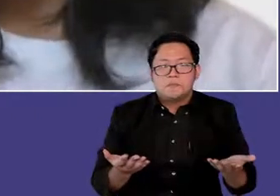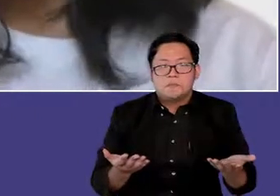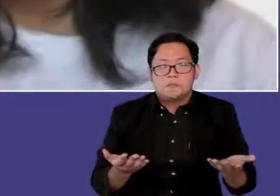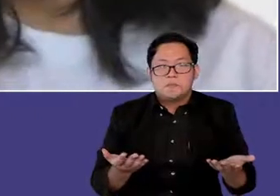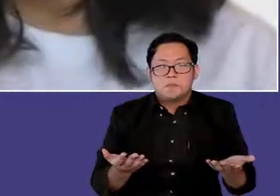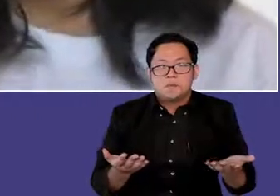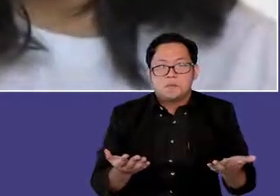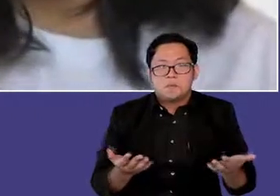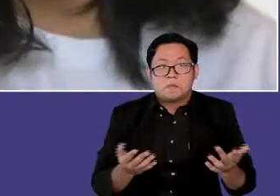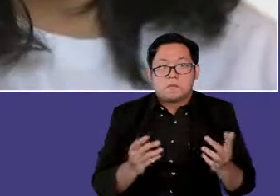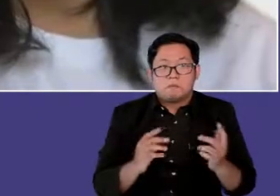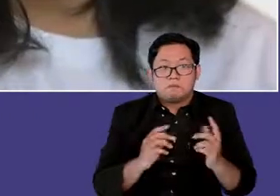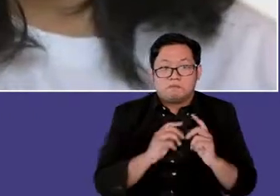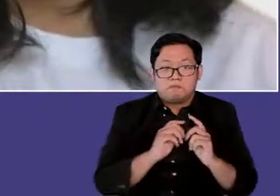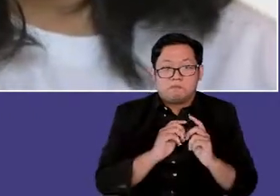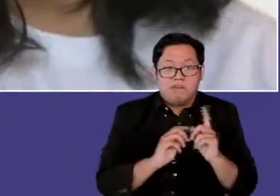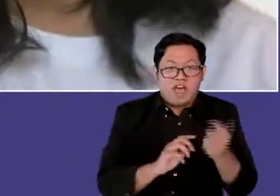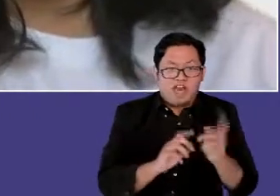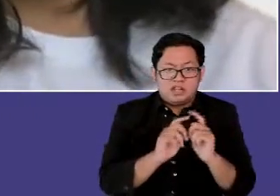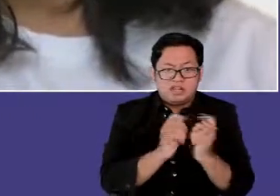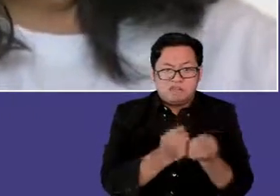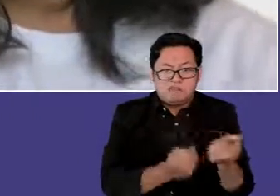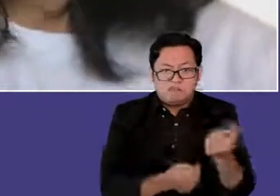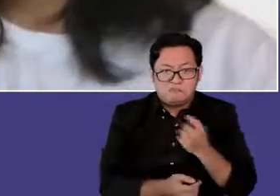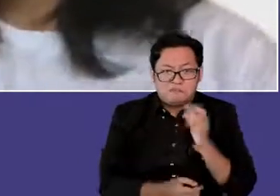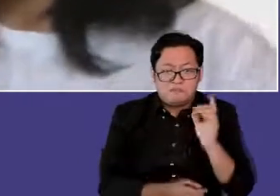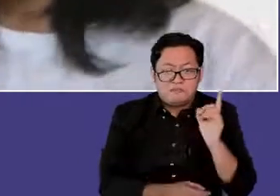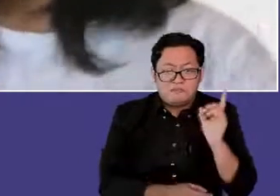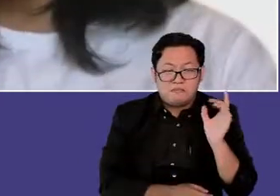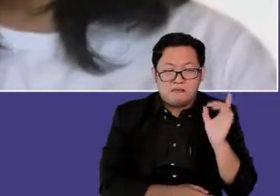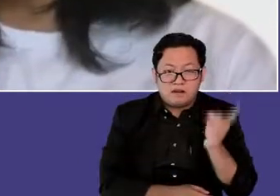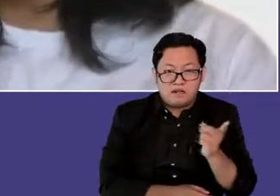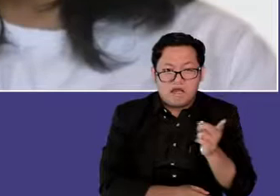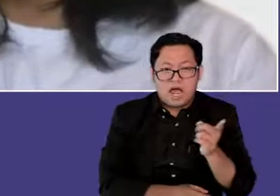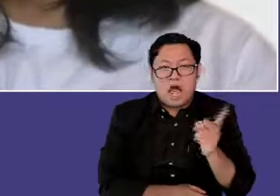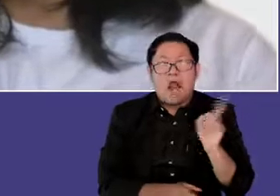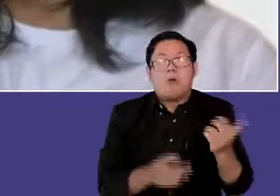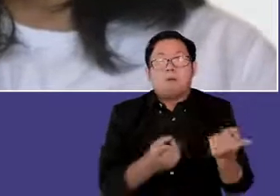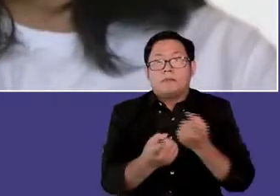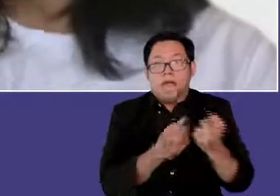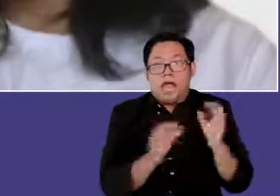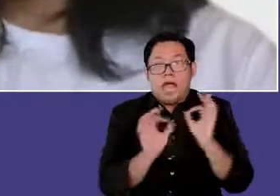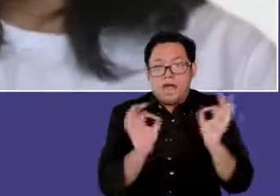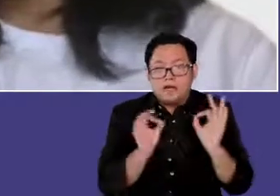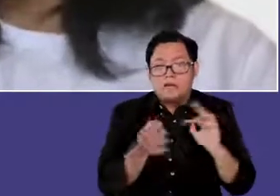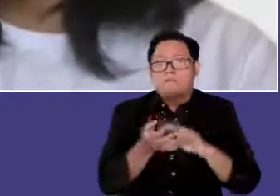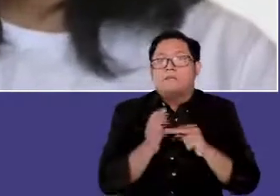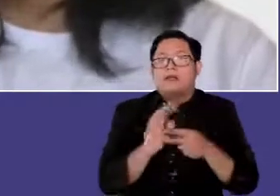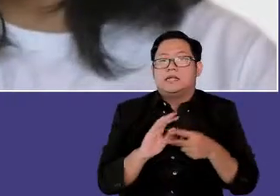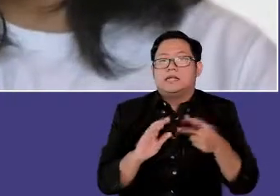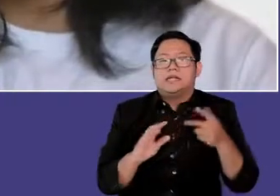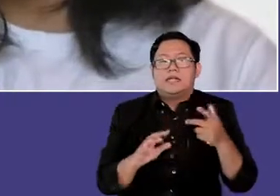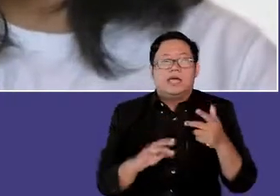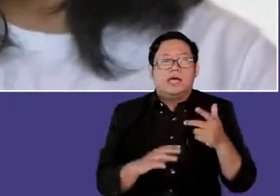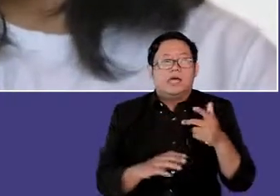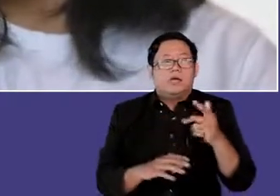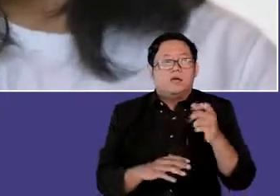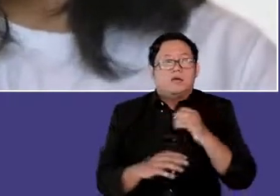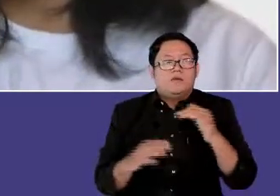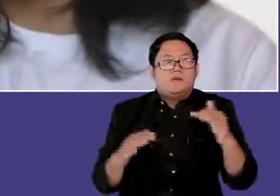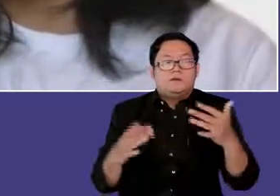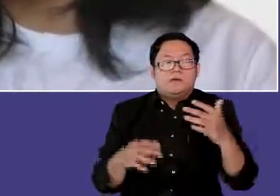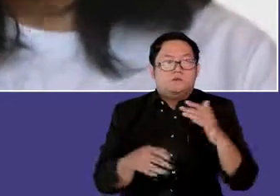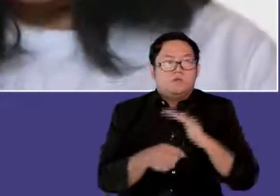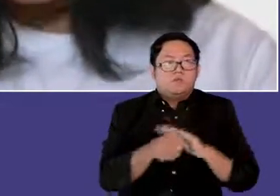any team would like? If there's no, I believe this would wrap our session. So thank you very